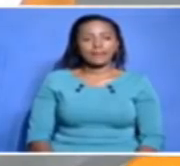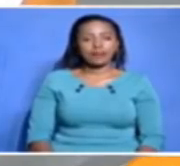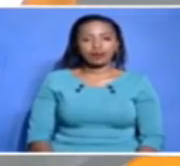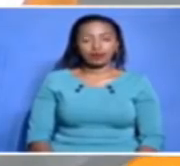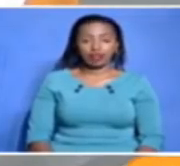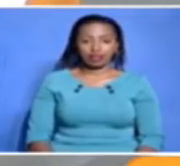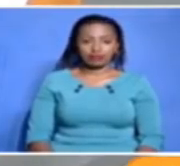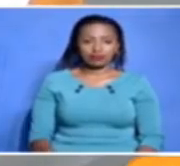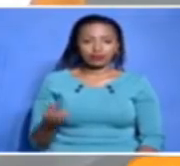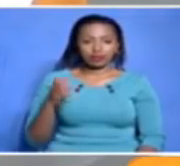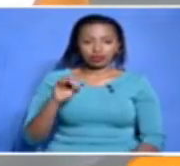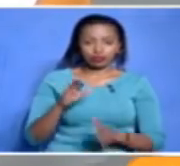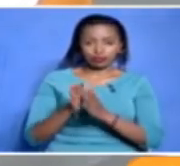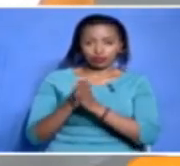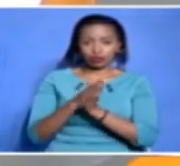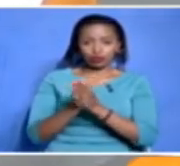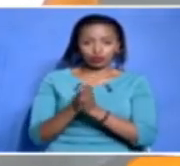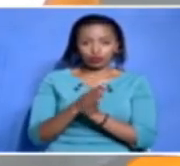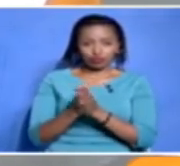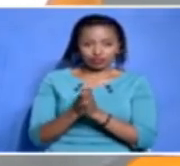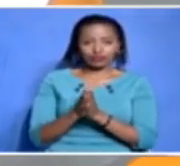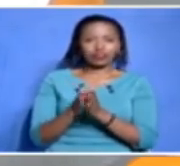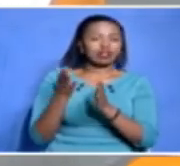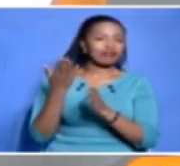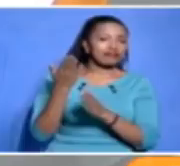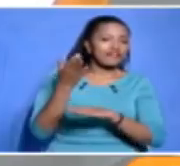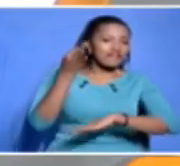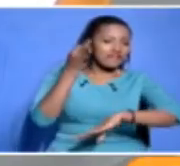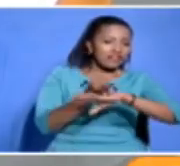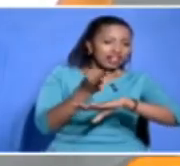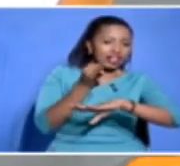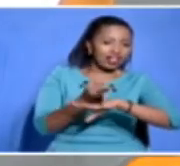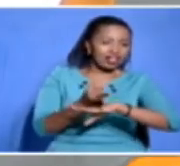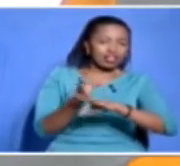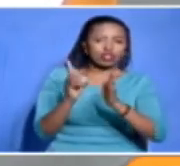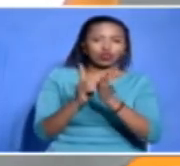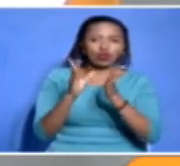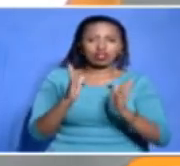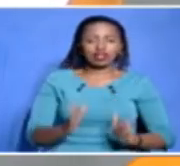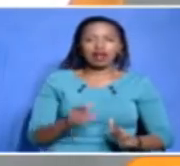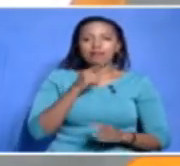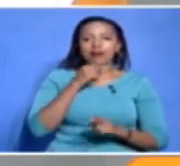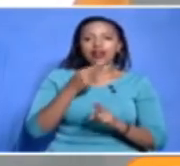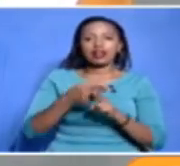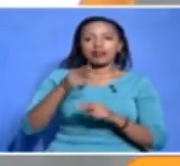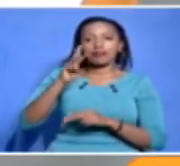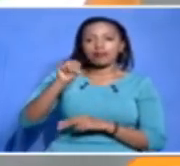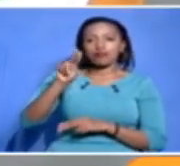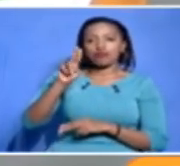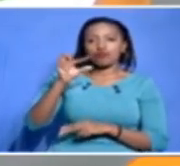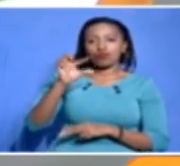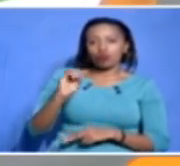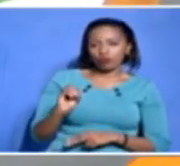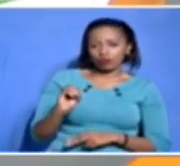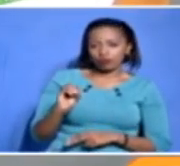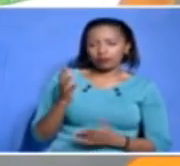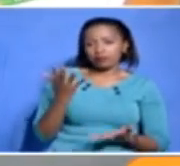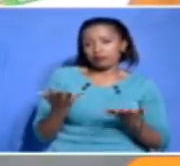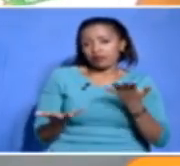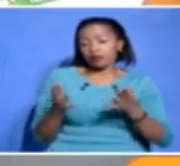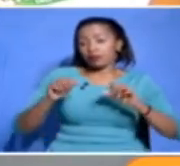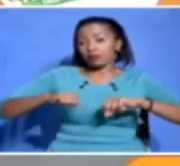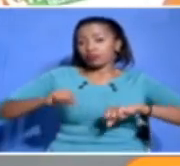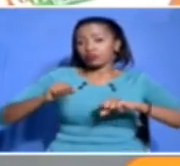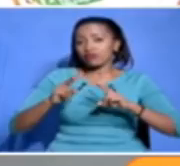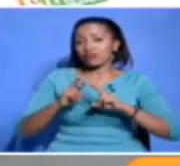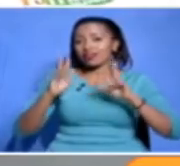So the story surrounding Mugo wa Wairimu is perhaps just a poster child for something that may actually be a much bigger problem